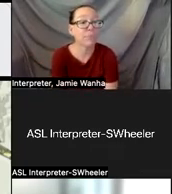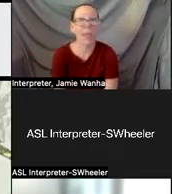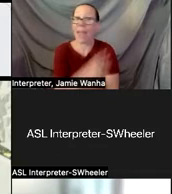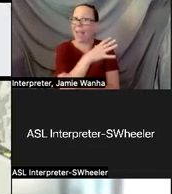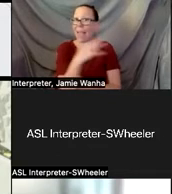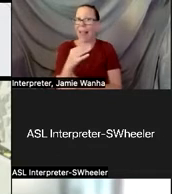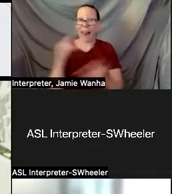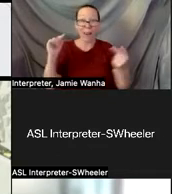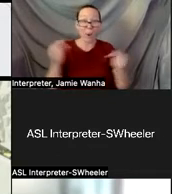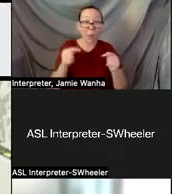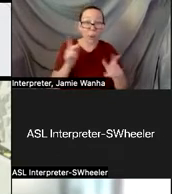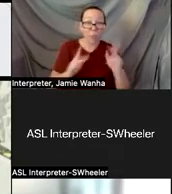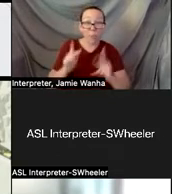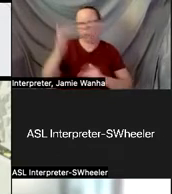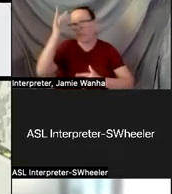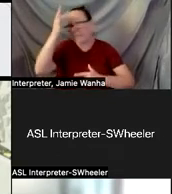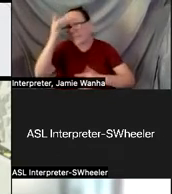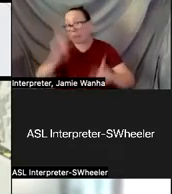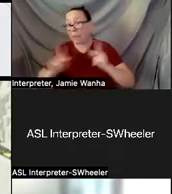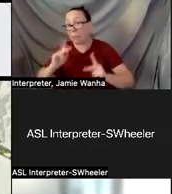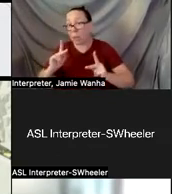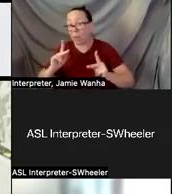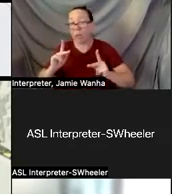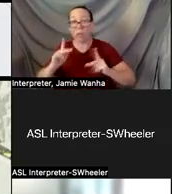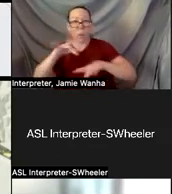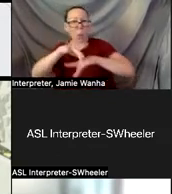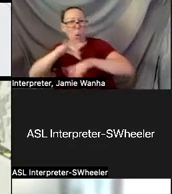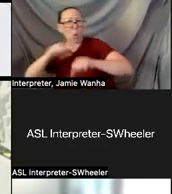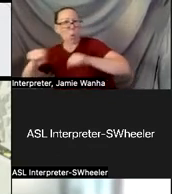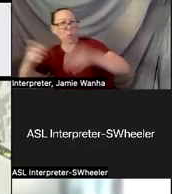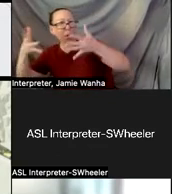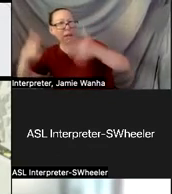as sick following an earthquake, one of the most difficult